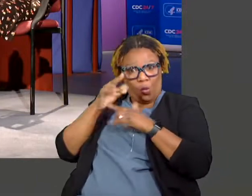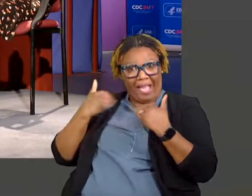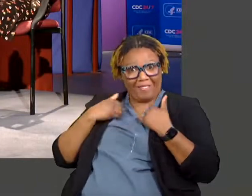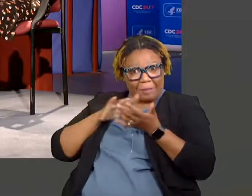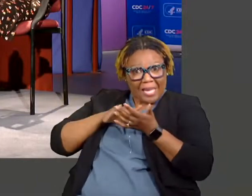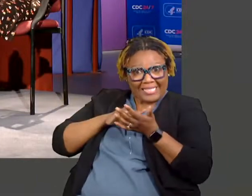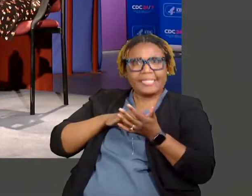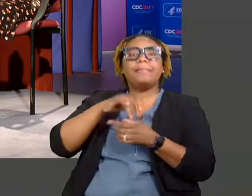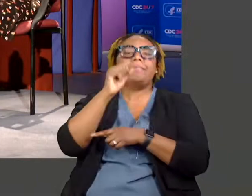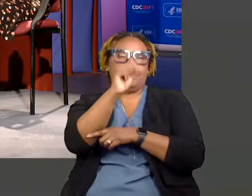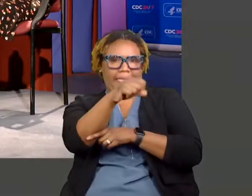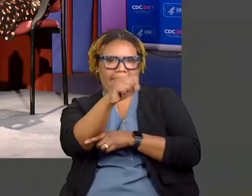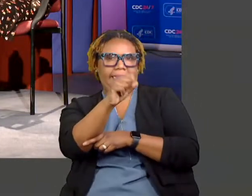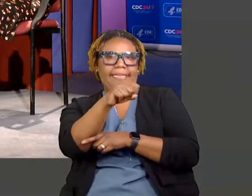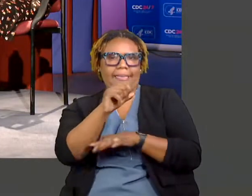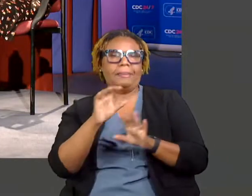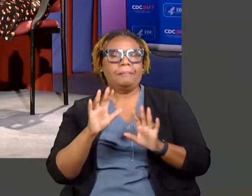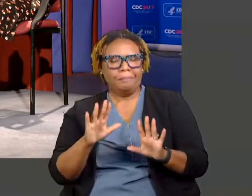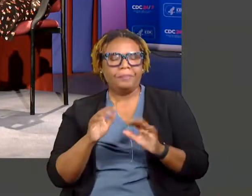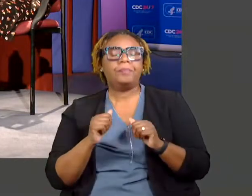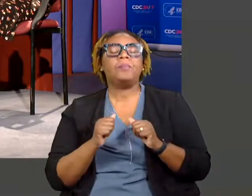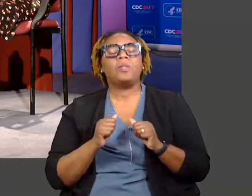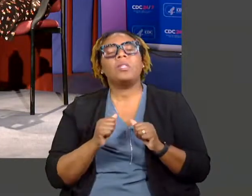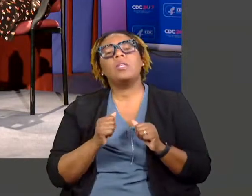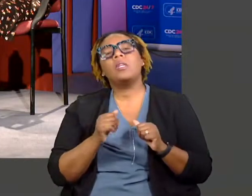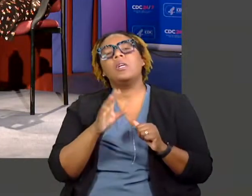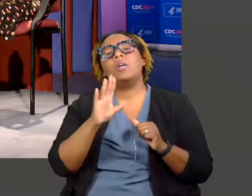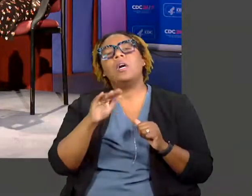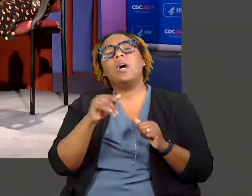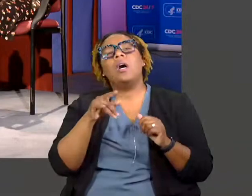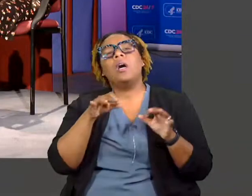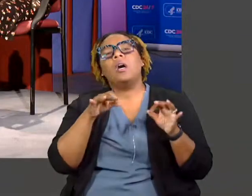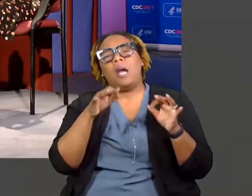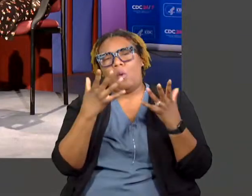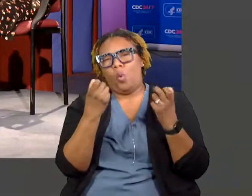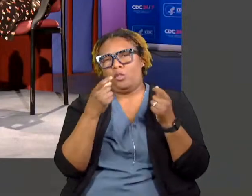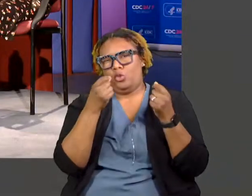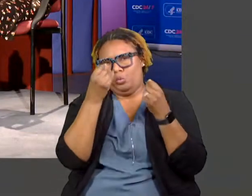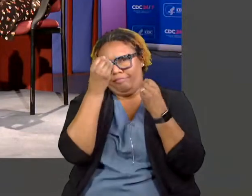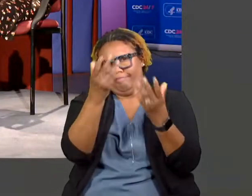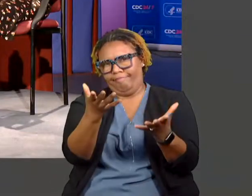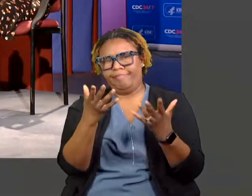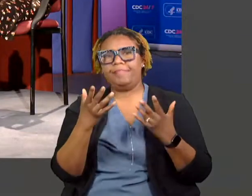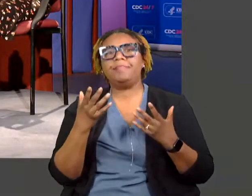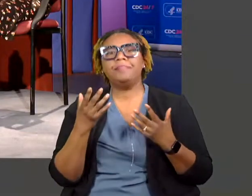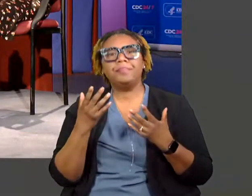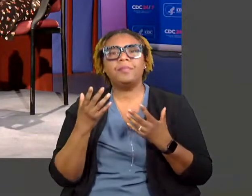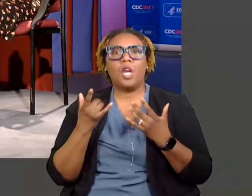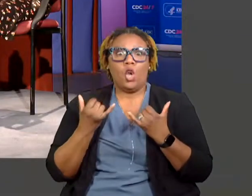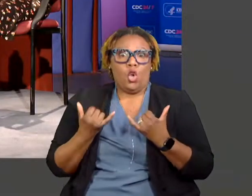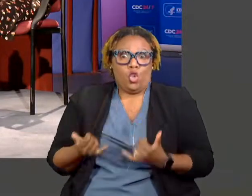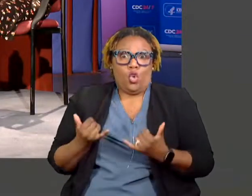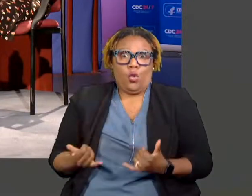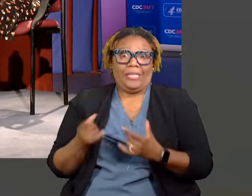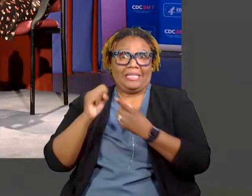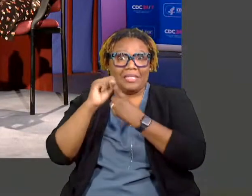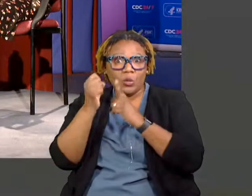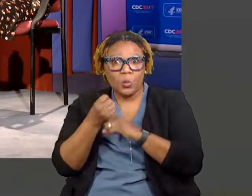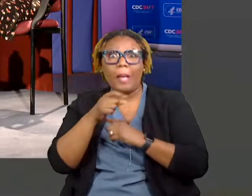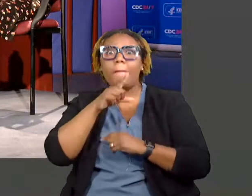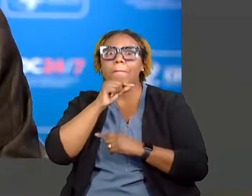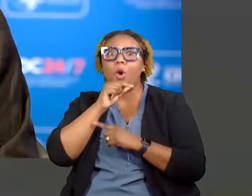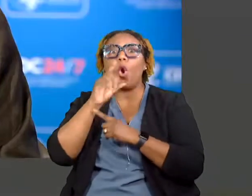I want to take a minute to pause and note that there are many reasons why the current situation that we're facing with bird